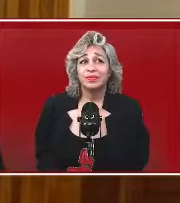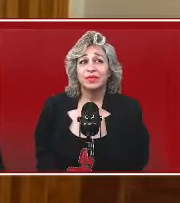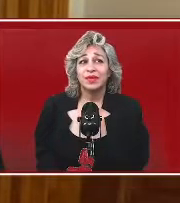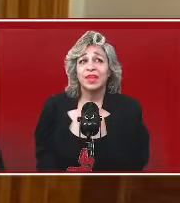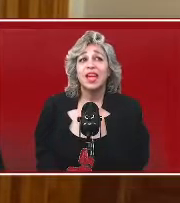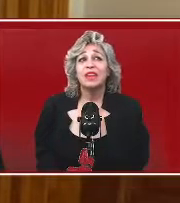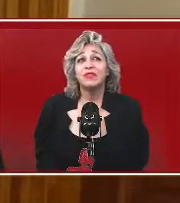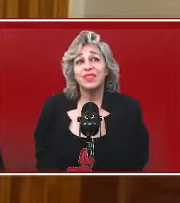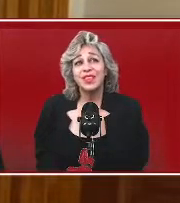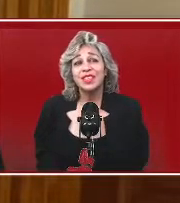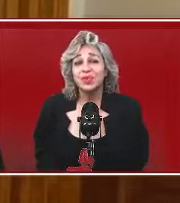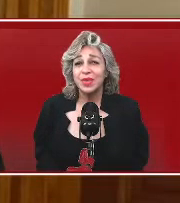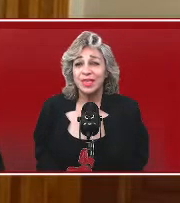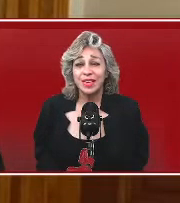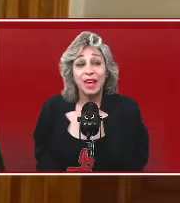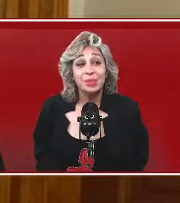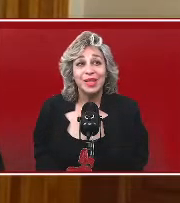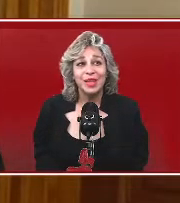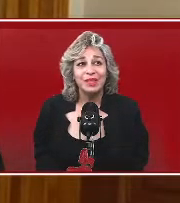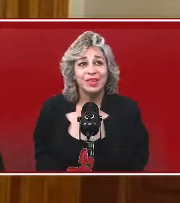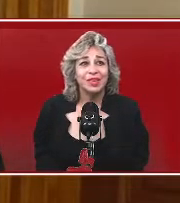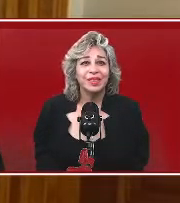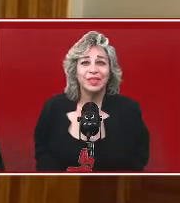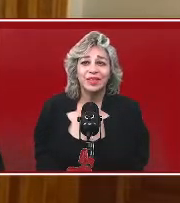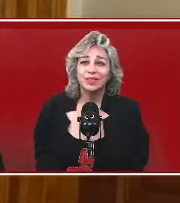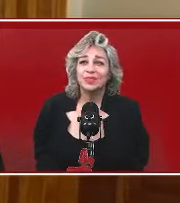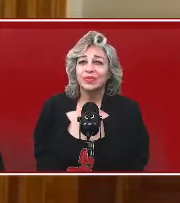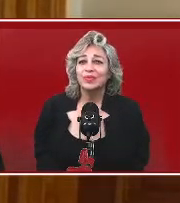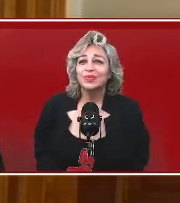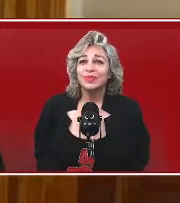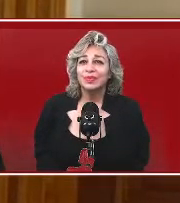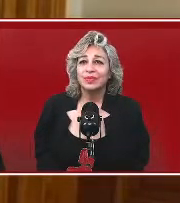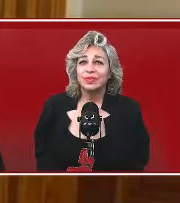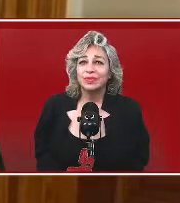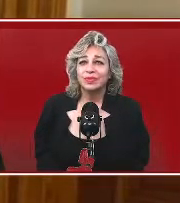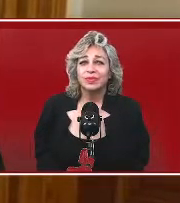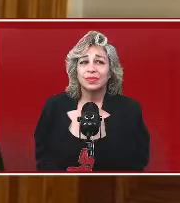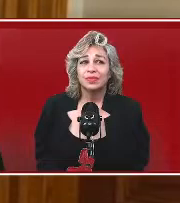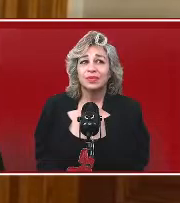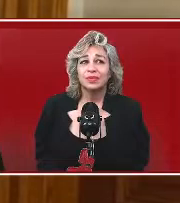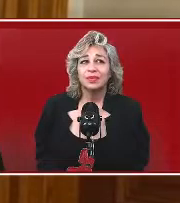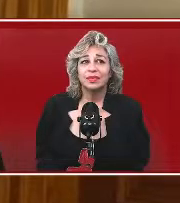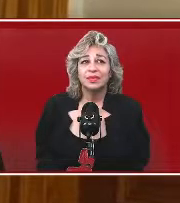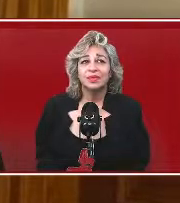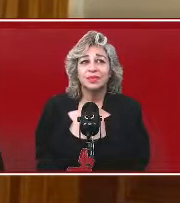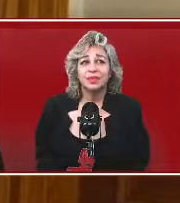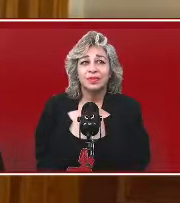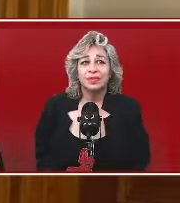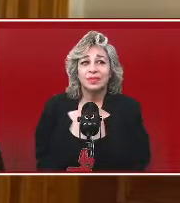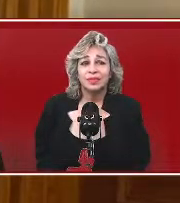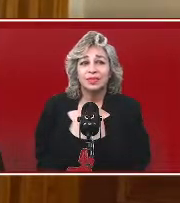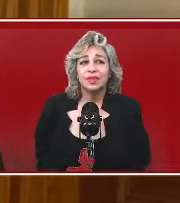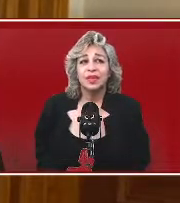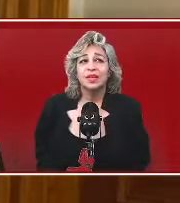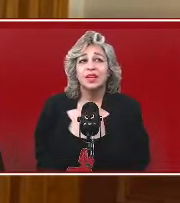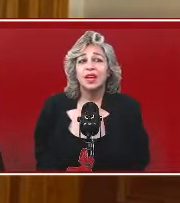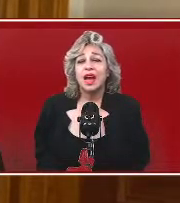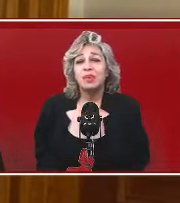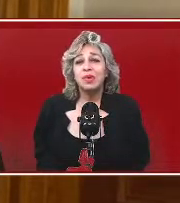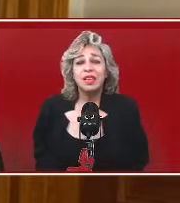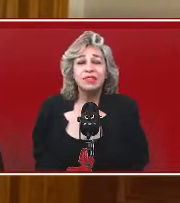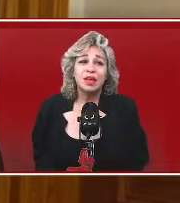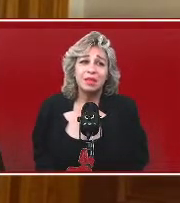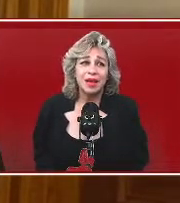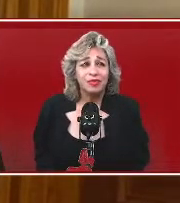creo And for this reason, I believe que se equivocó mi amigo